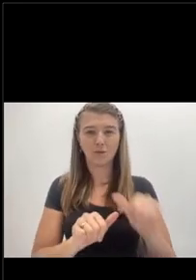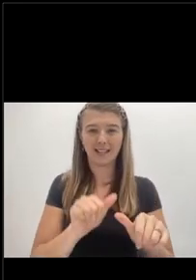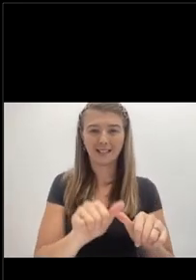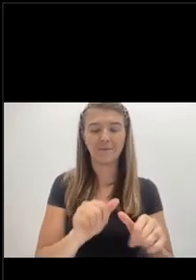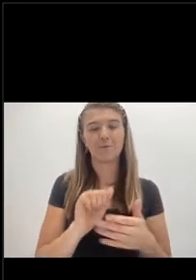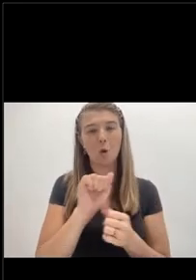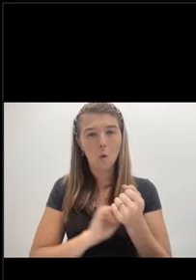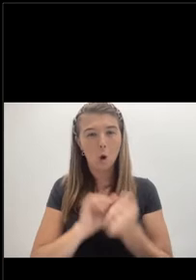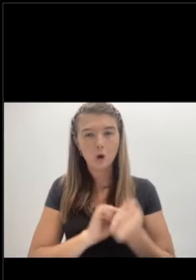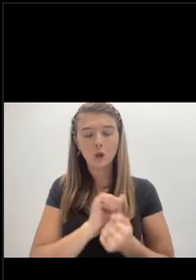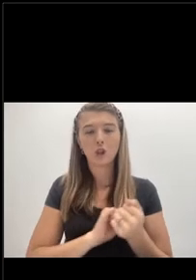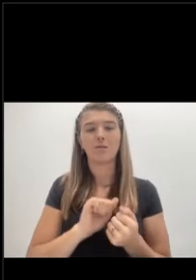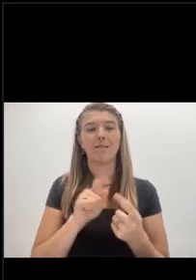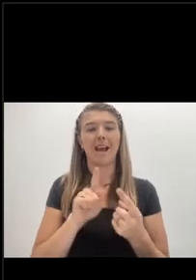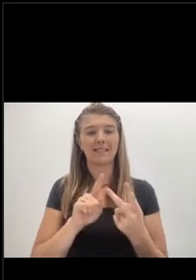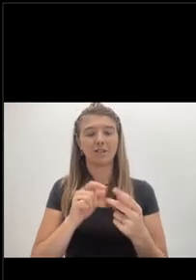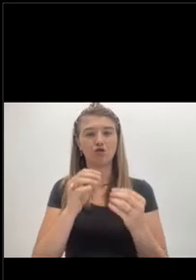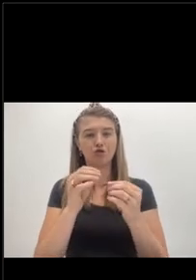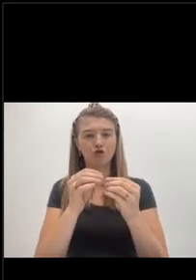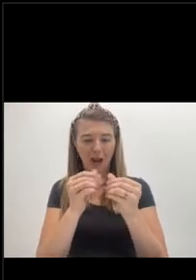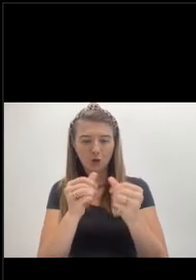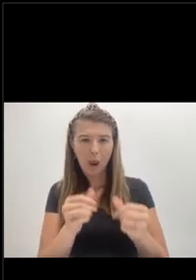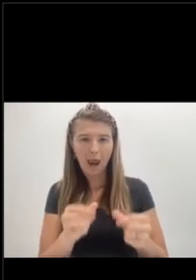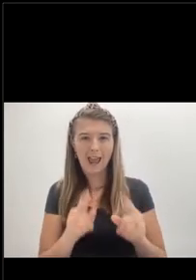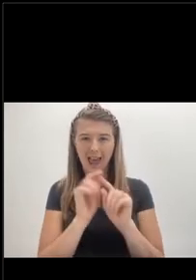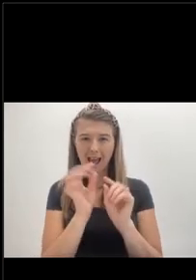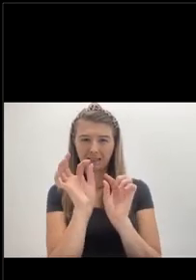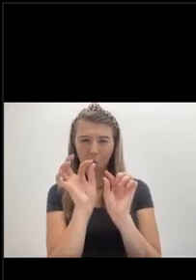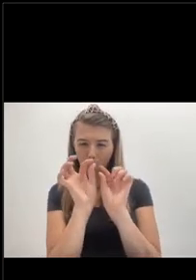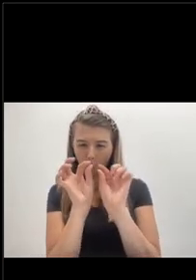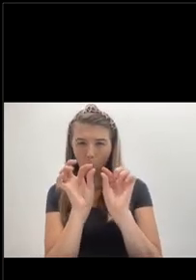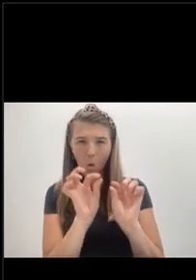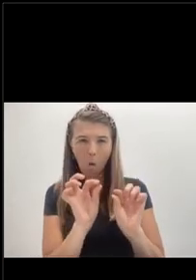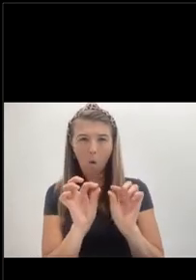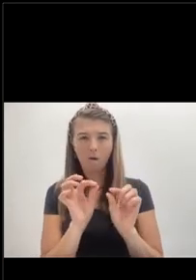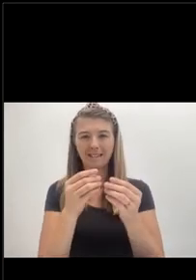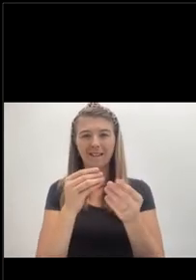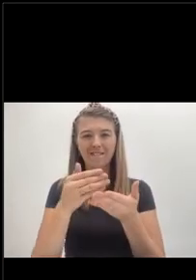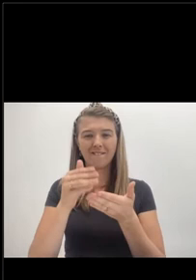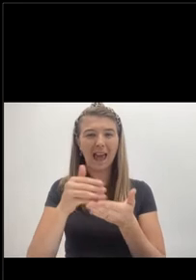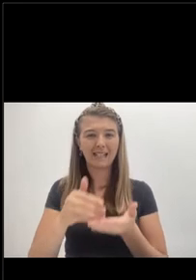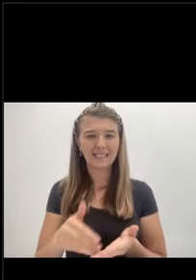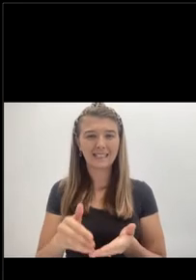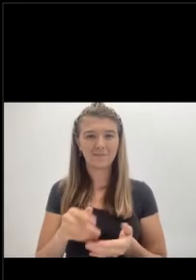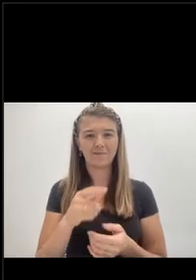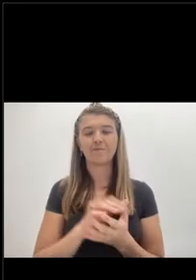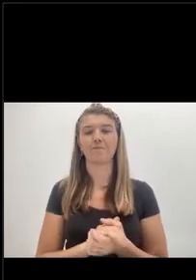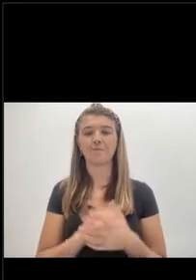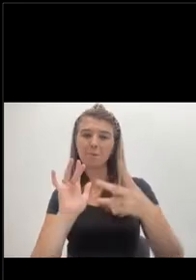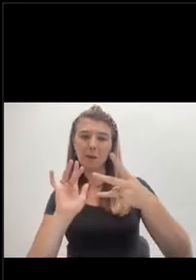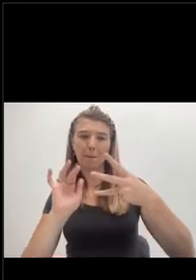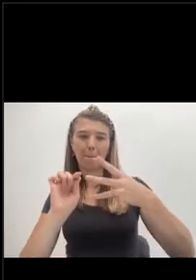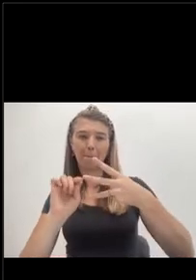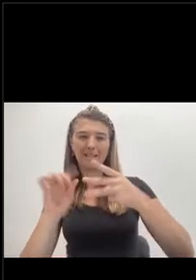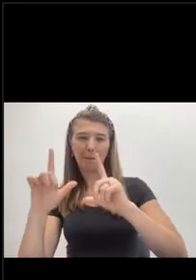later. So we wash and granulate into flakes about 14 millimeters in width. And then we also blend